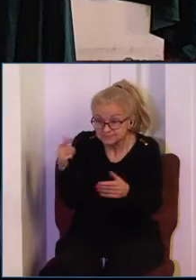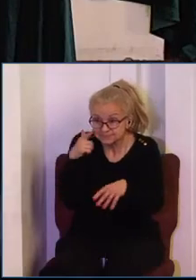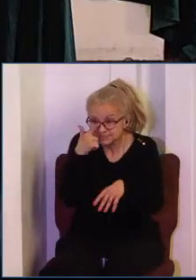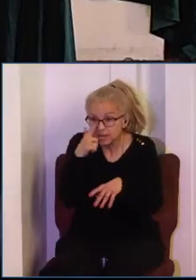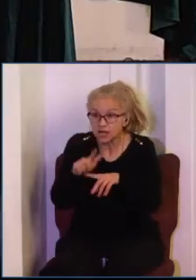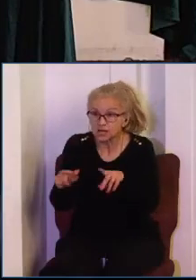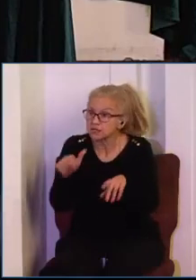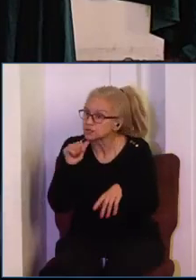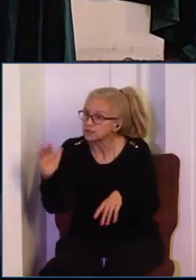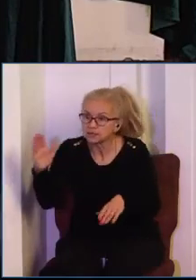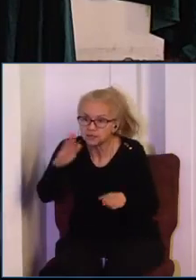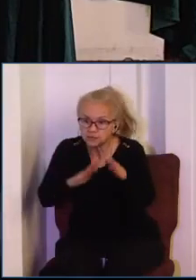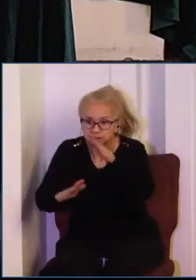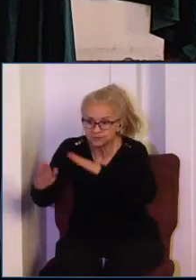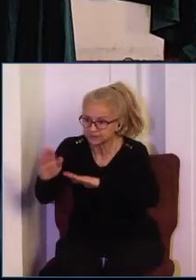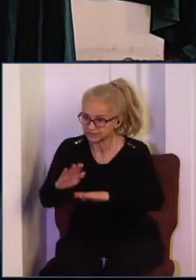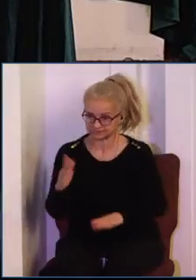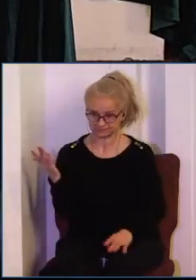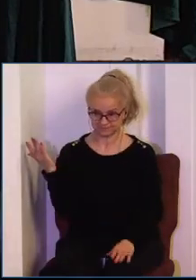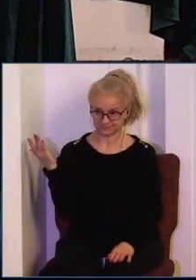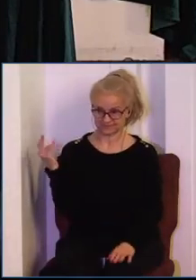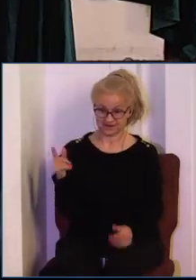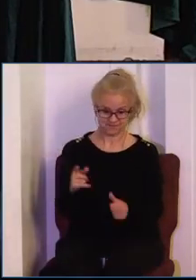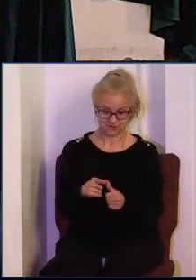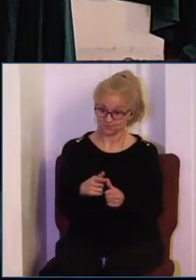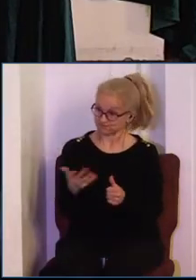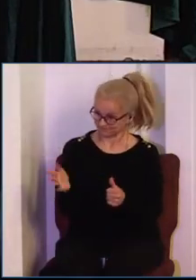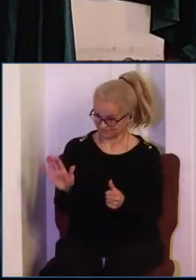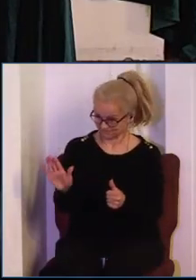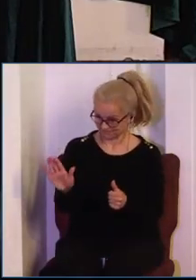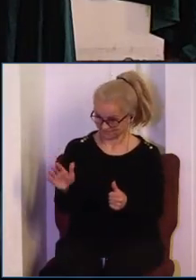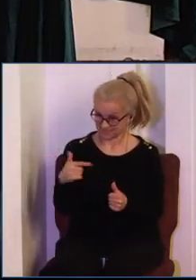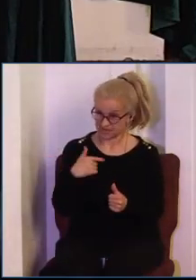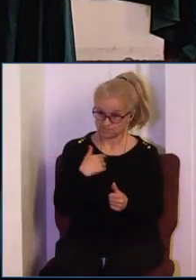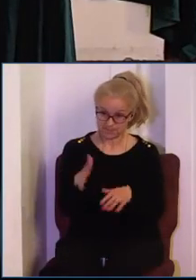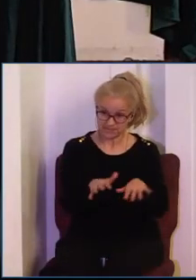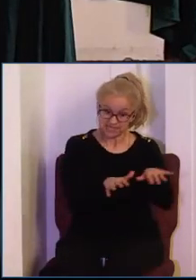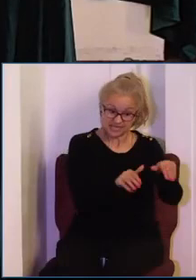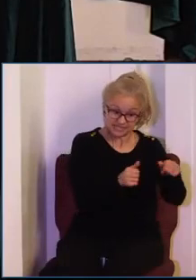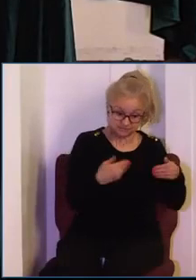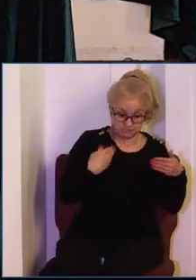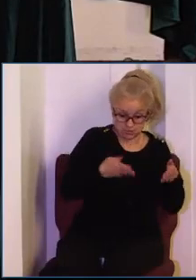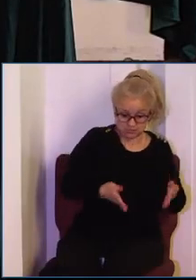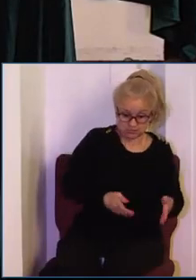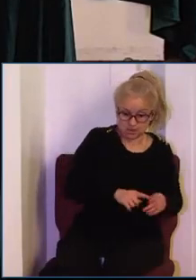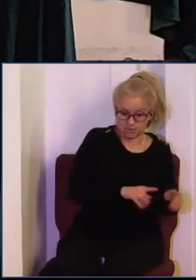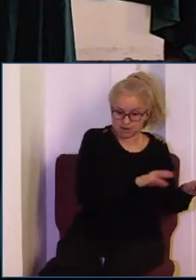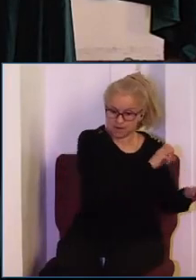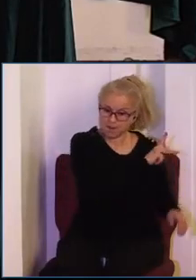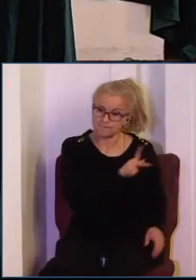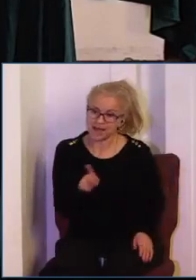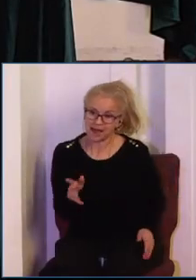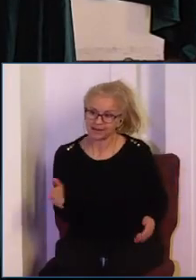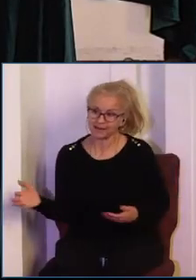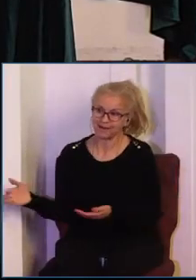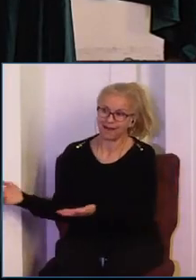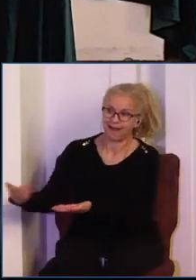But don't worry. First of all, I may leave you in person, but I will come back and get